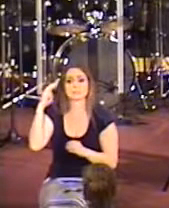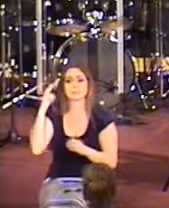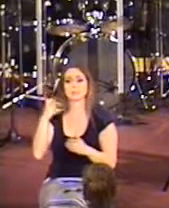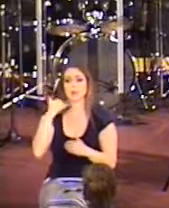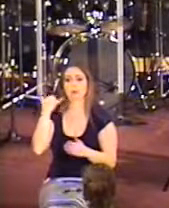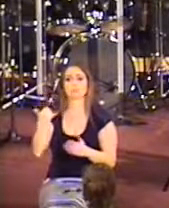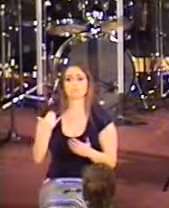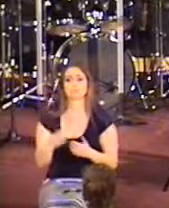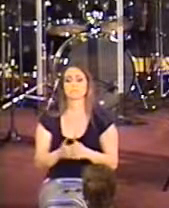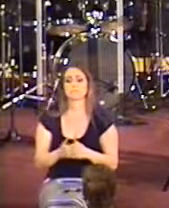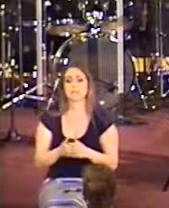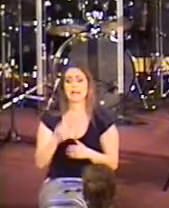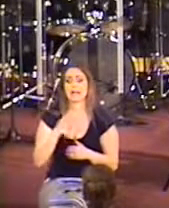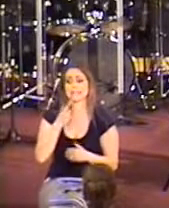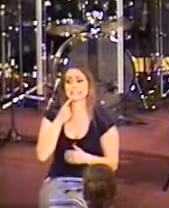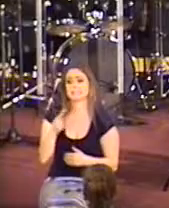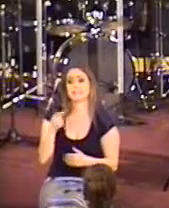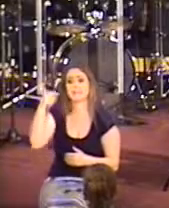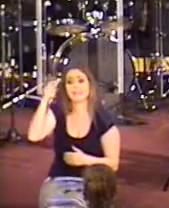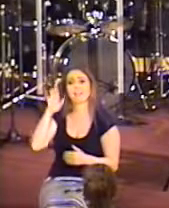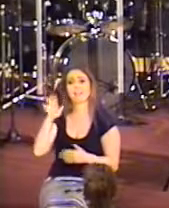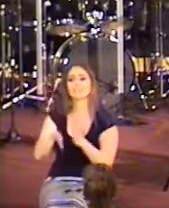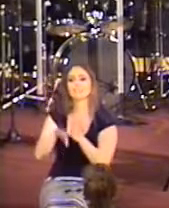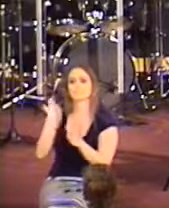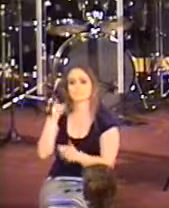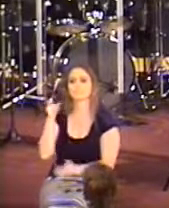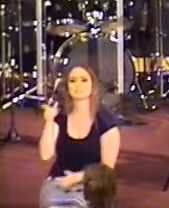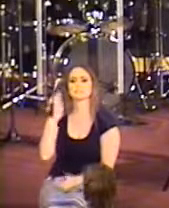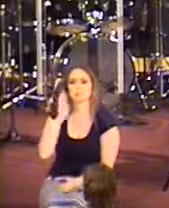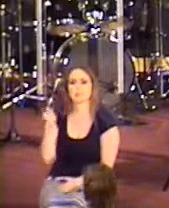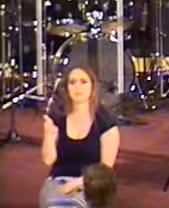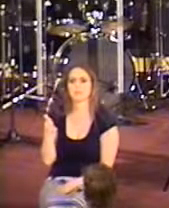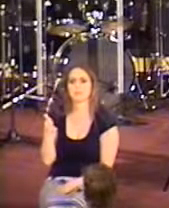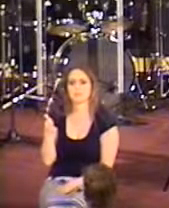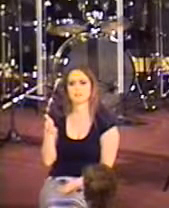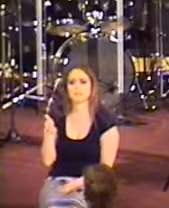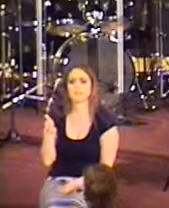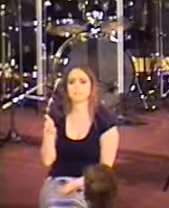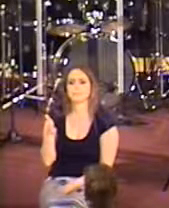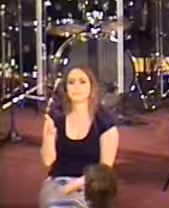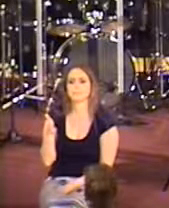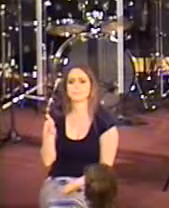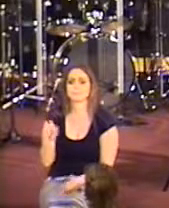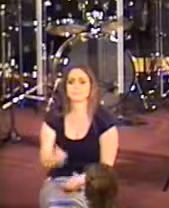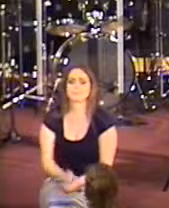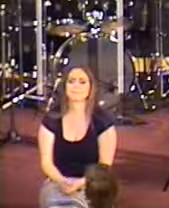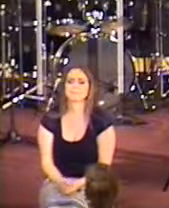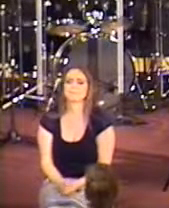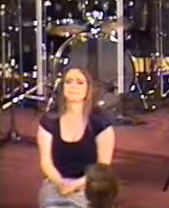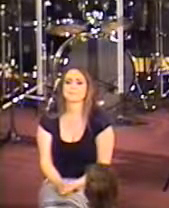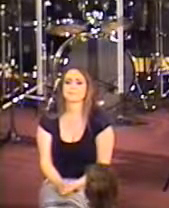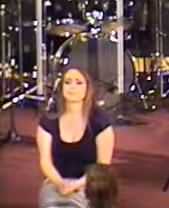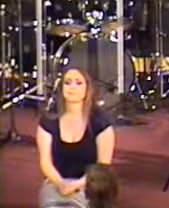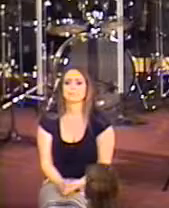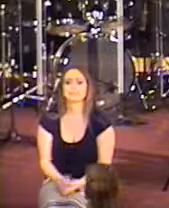And all I said was, "God, I will find you. I'll find you." And that's what